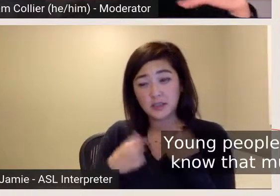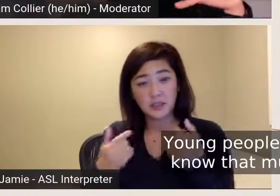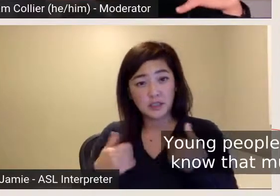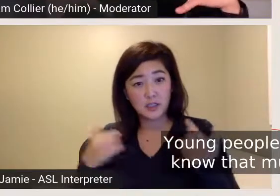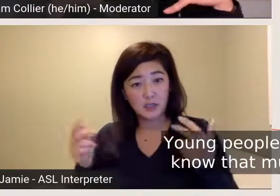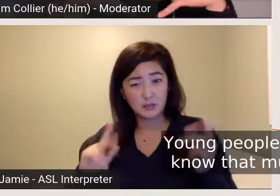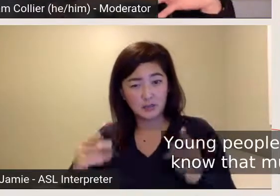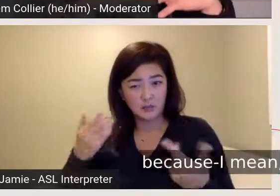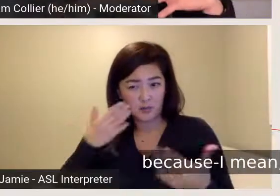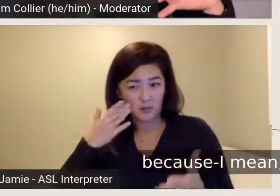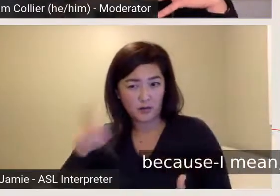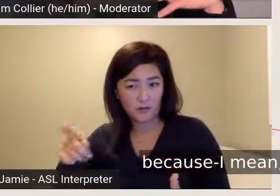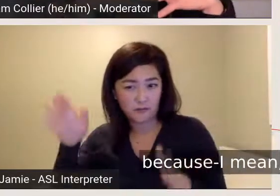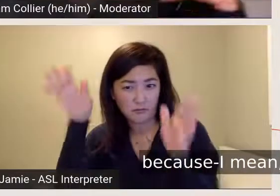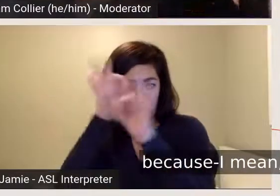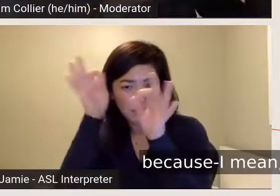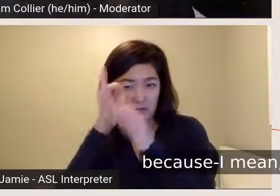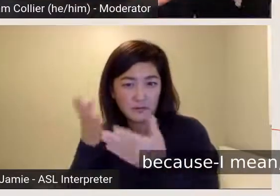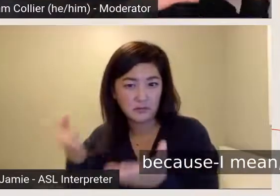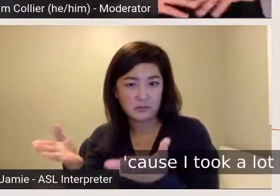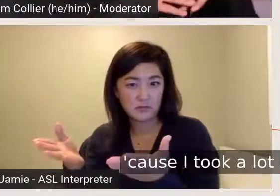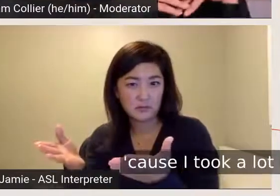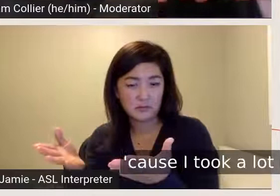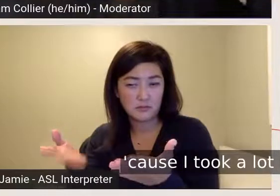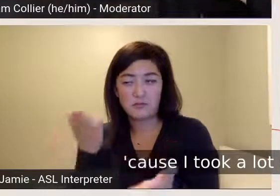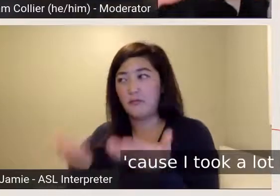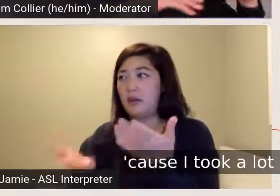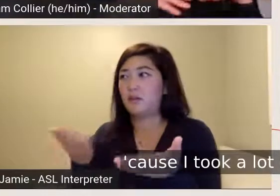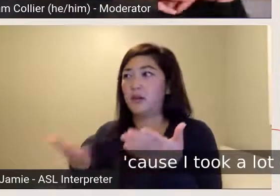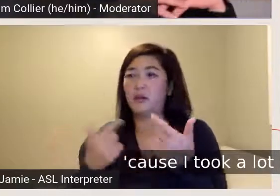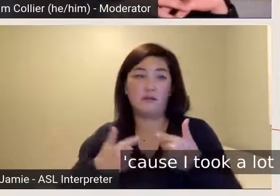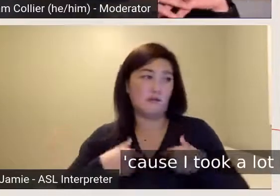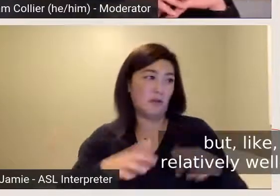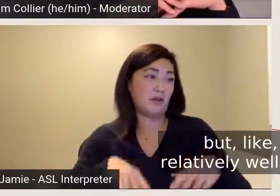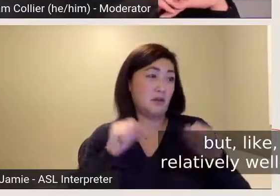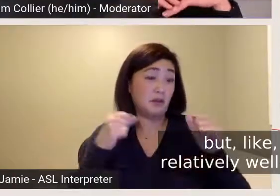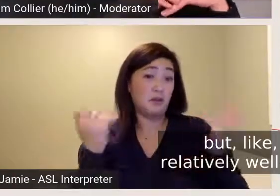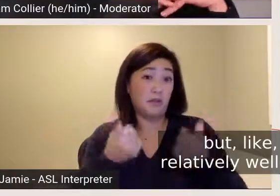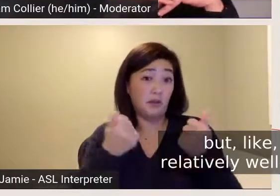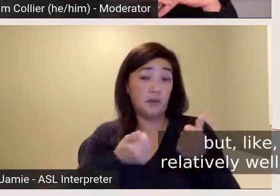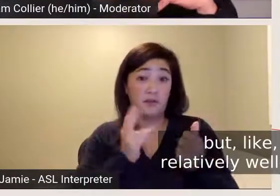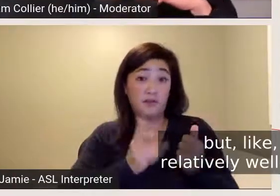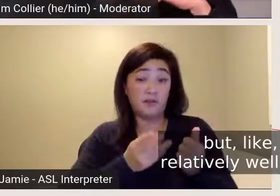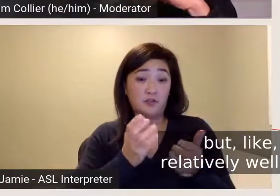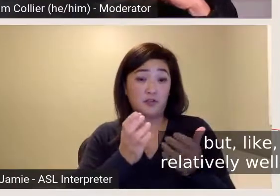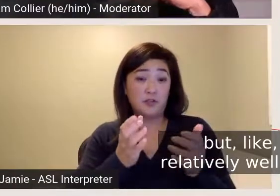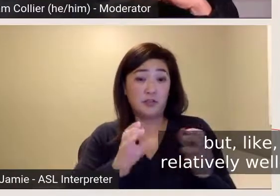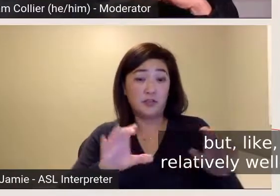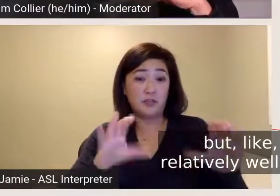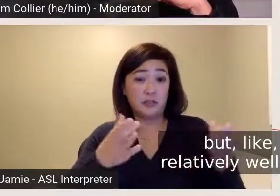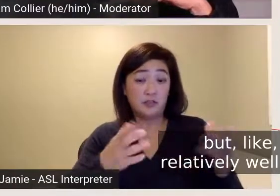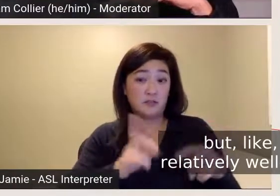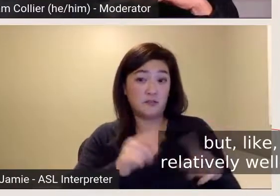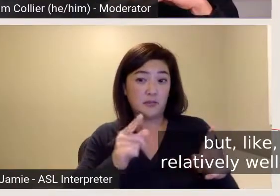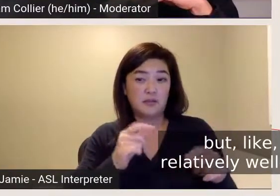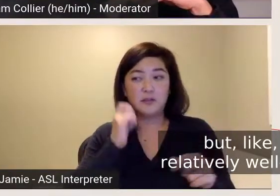don't know that much about it, because I mean, maybe it's just because I took a lot of history classes, but like